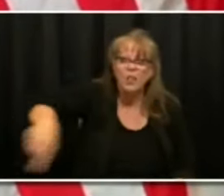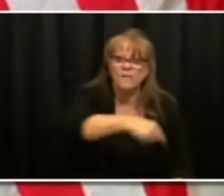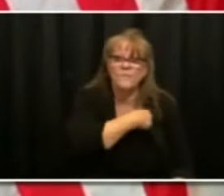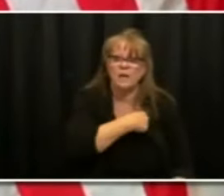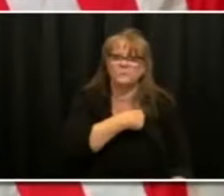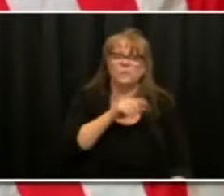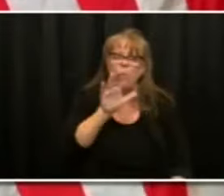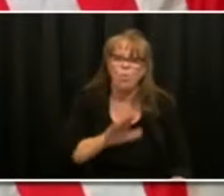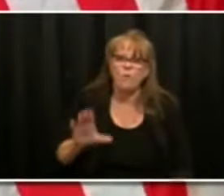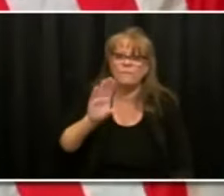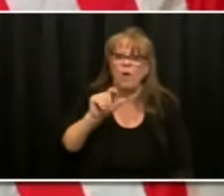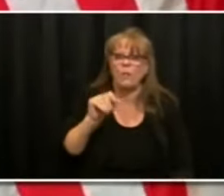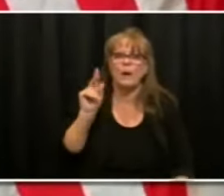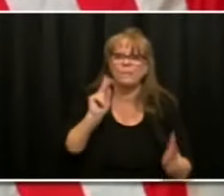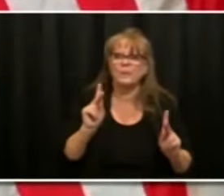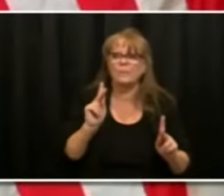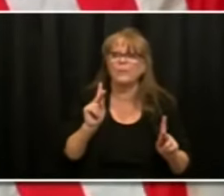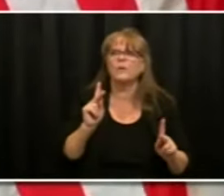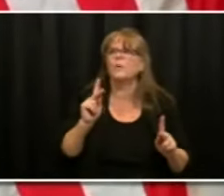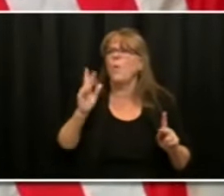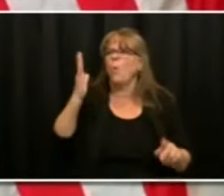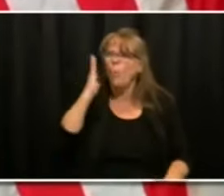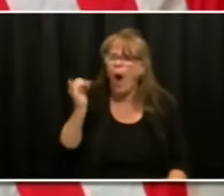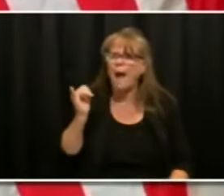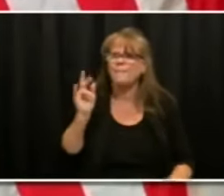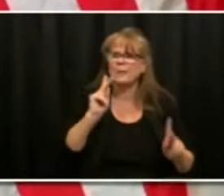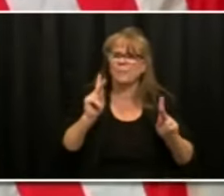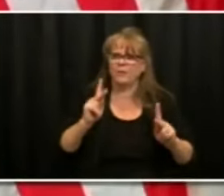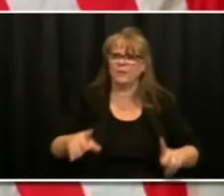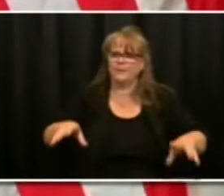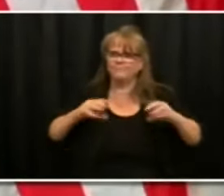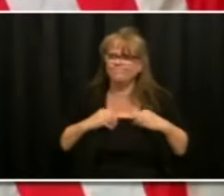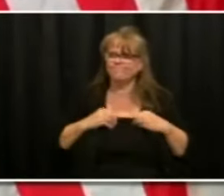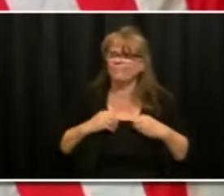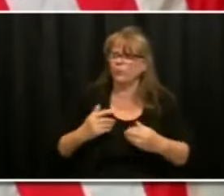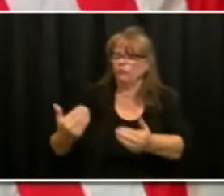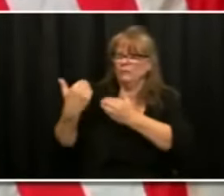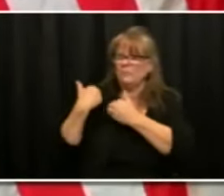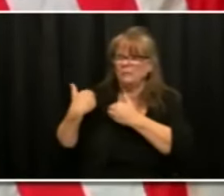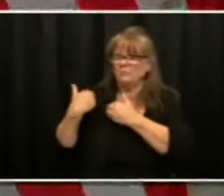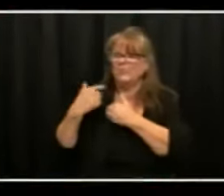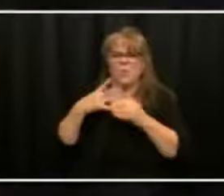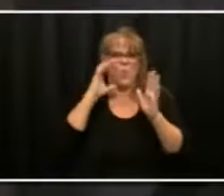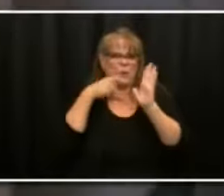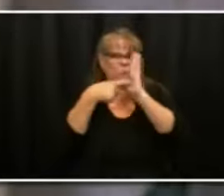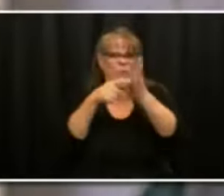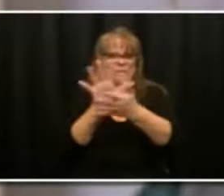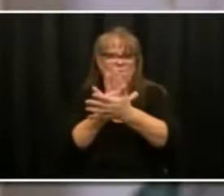see why people step up. We have a video here to show you, and then we'll continue.